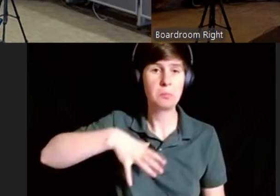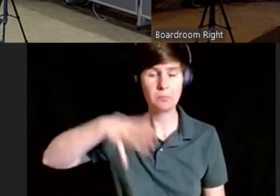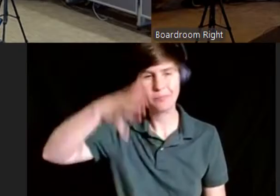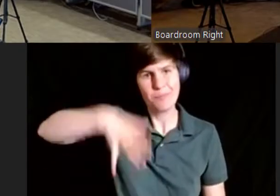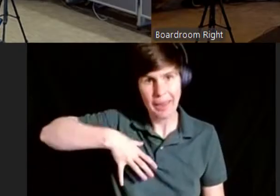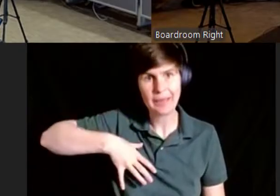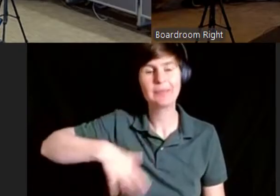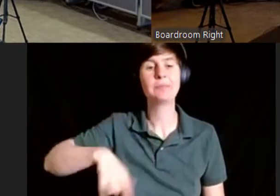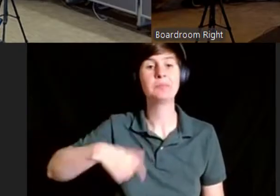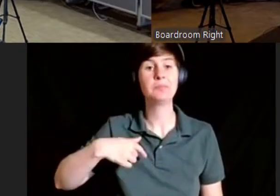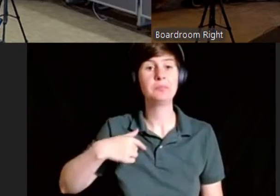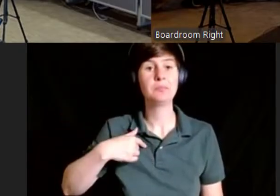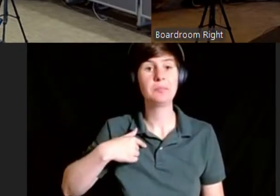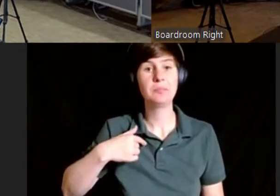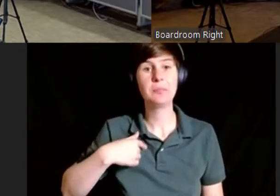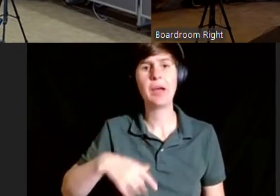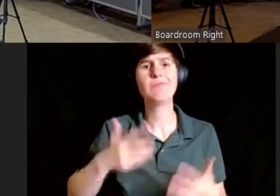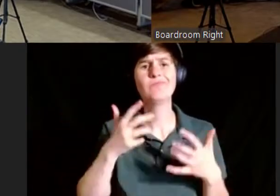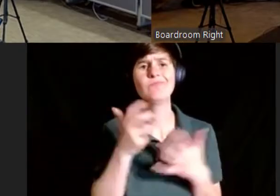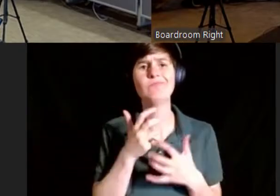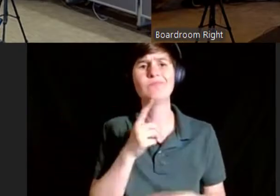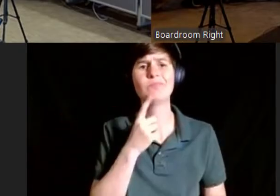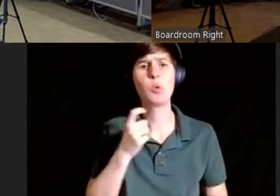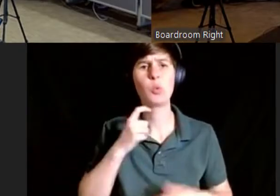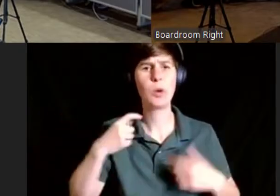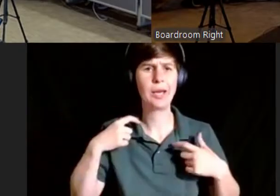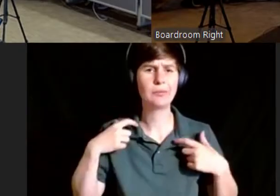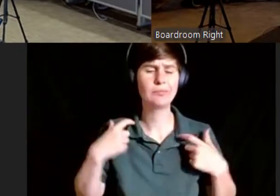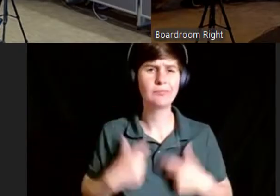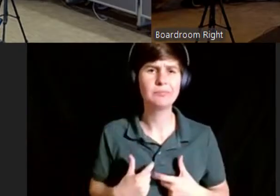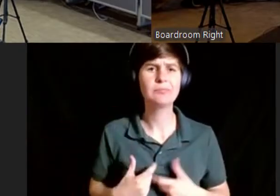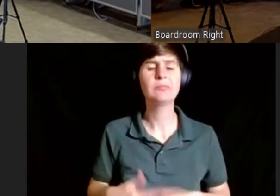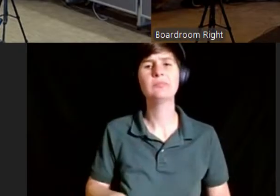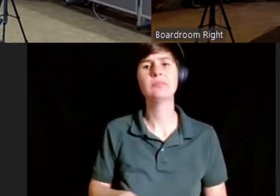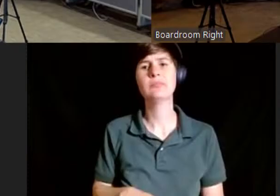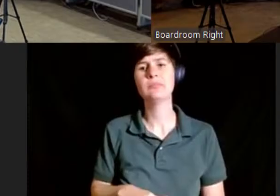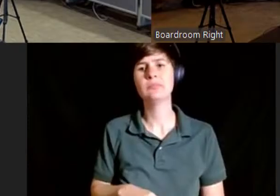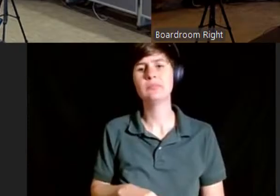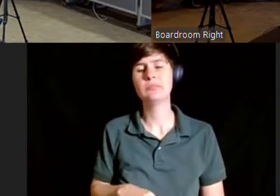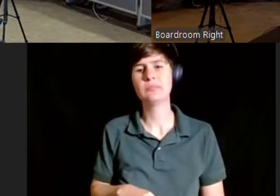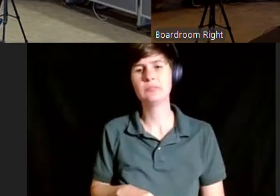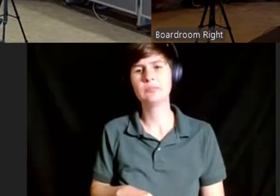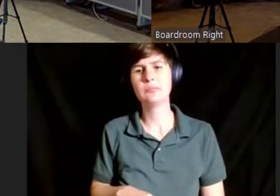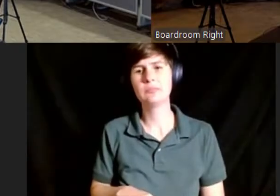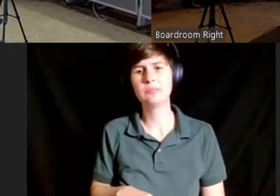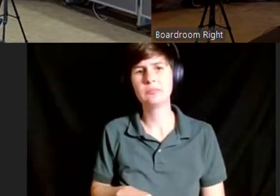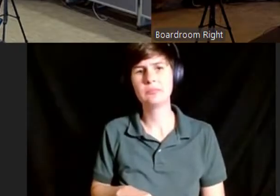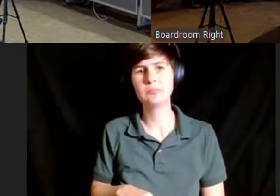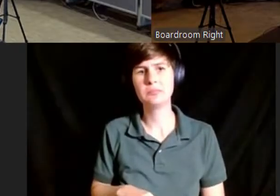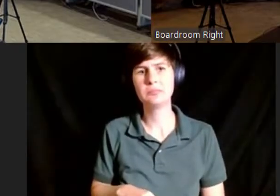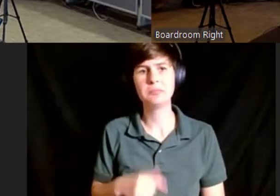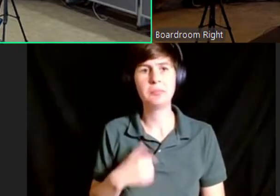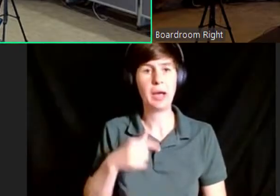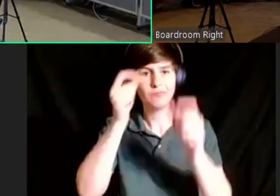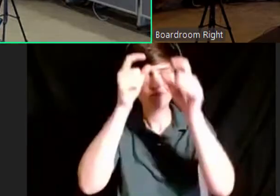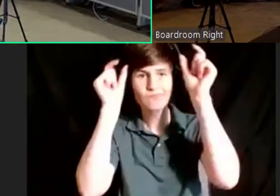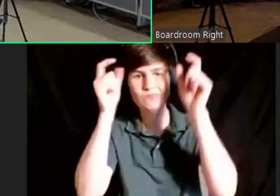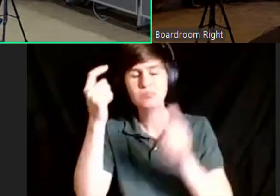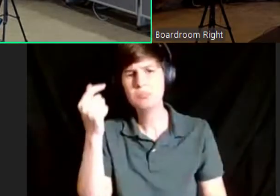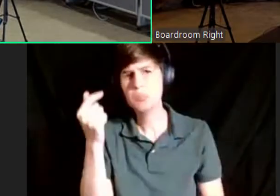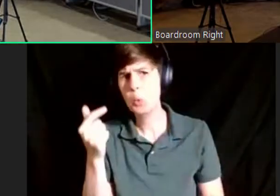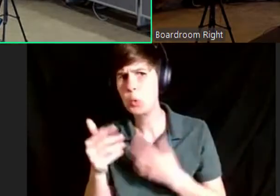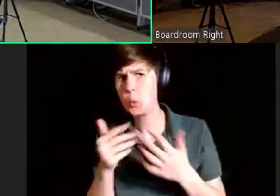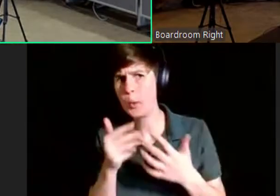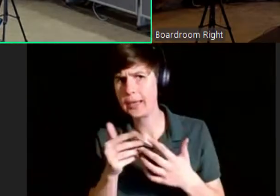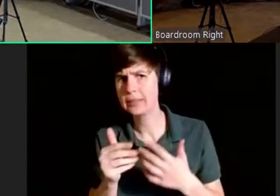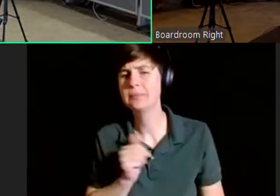on. I have a crew cut that is gray, and I use he, him pronouns. Hey, Brad, we